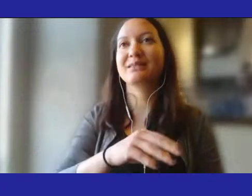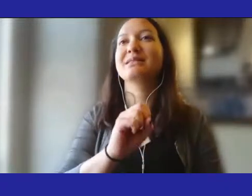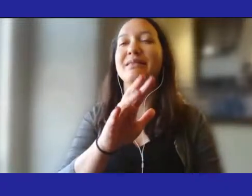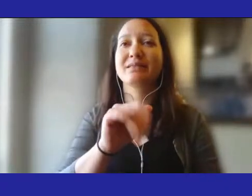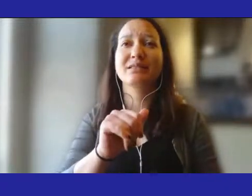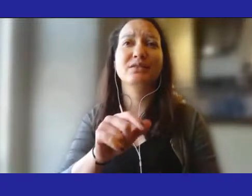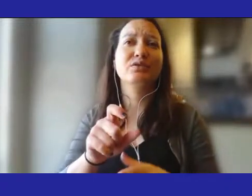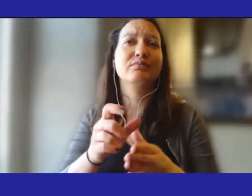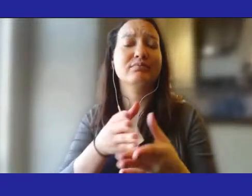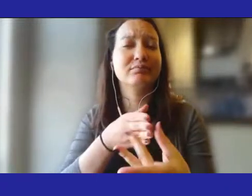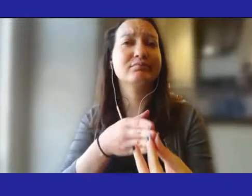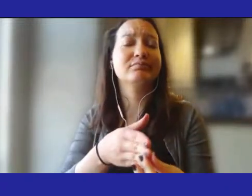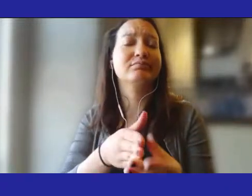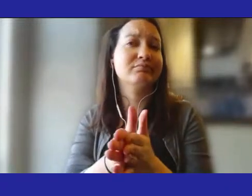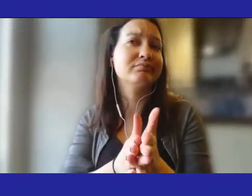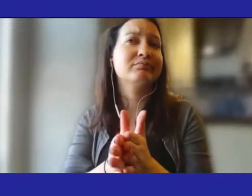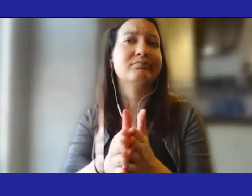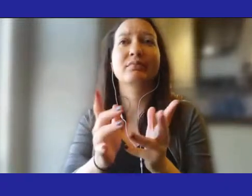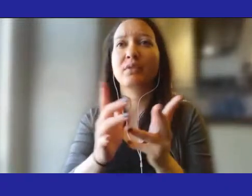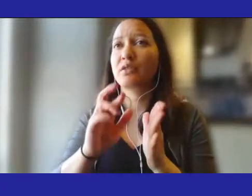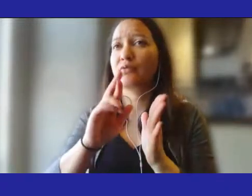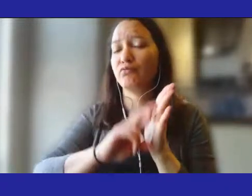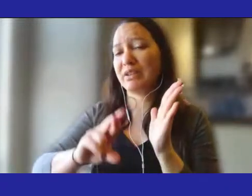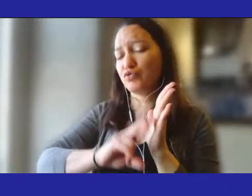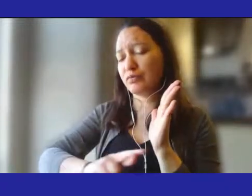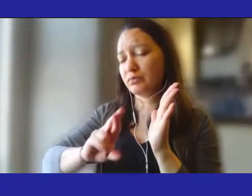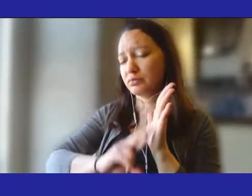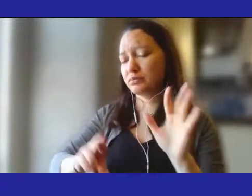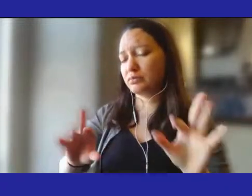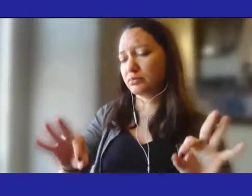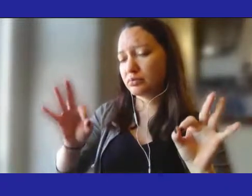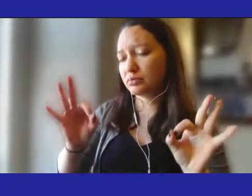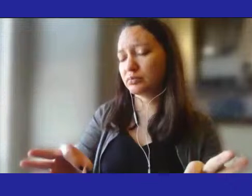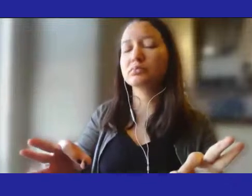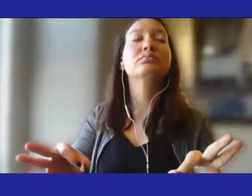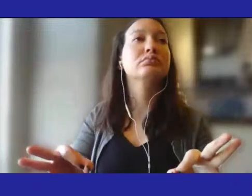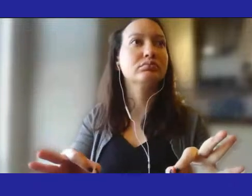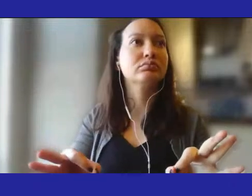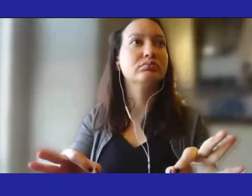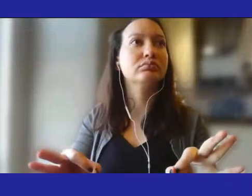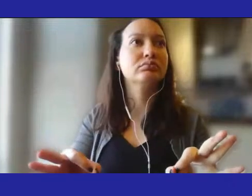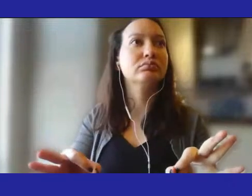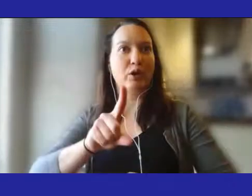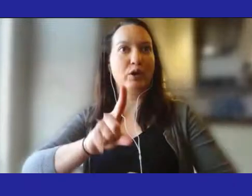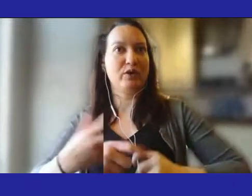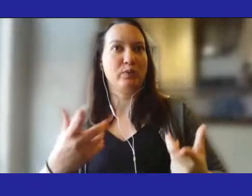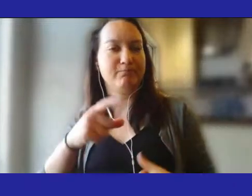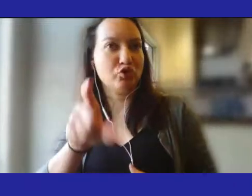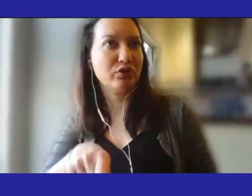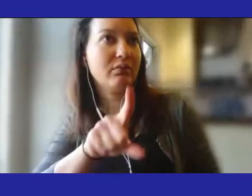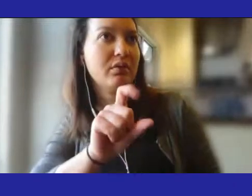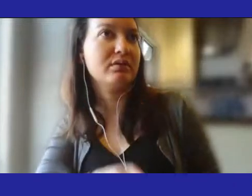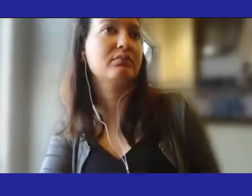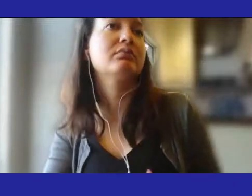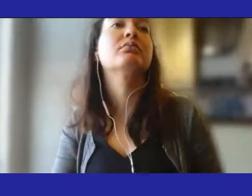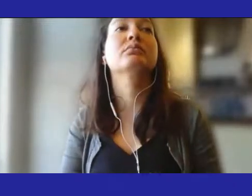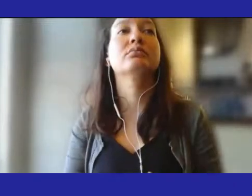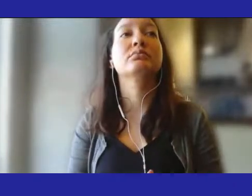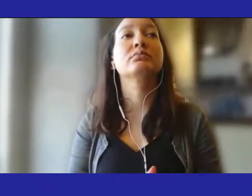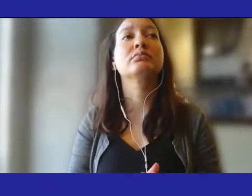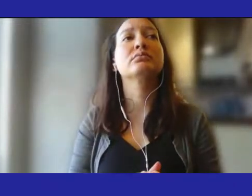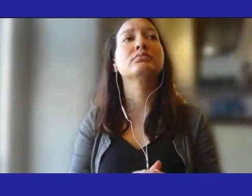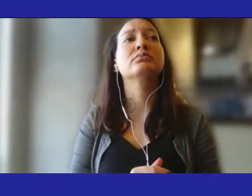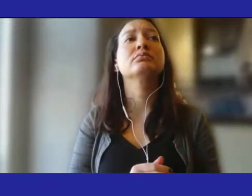force. Is also doing a lot of research to determine what are the right questions to ask. So typically, all questions on